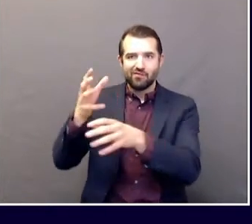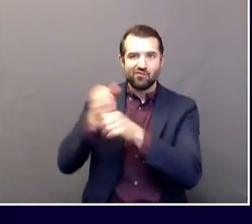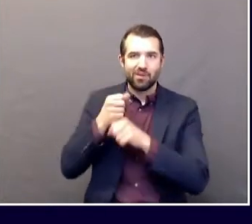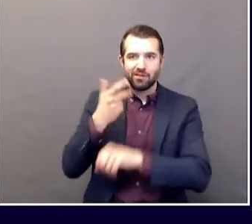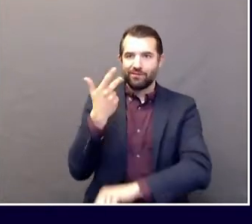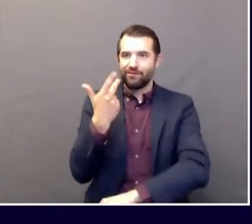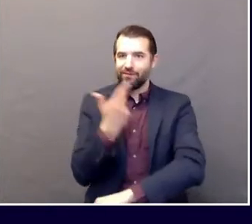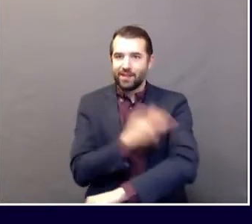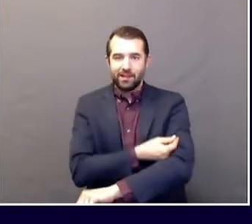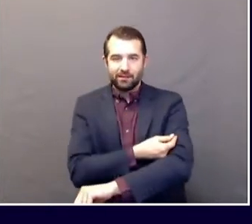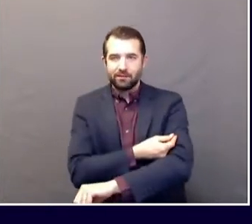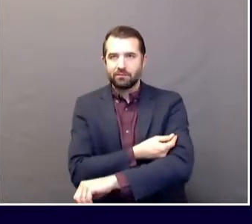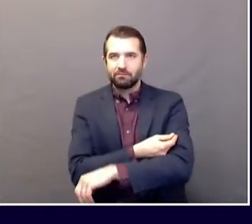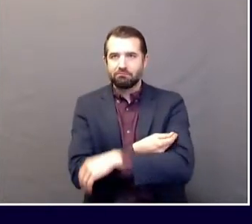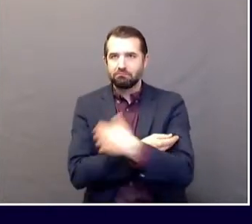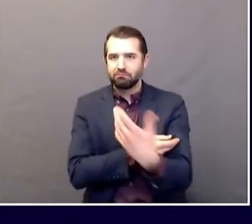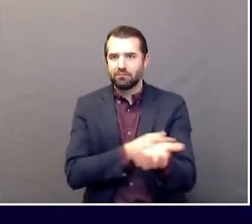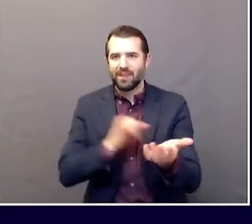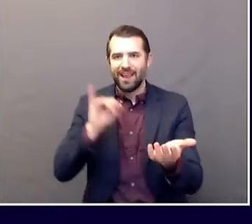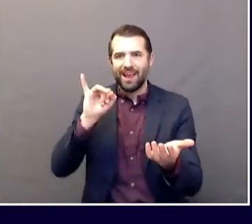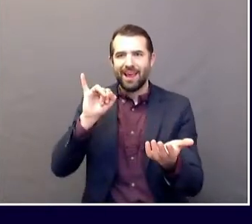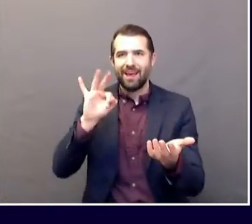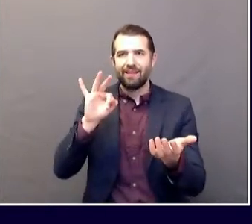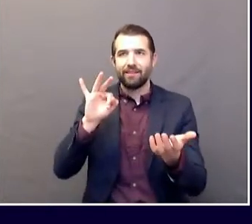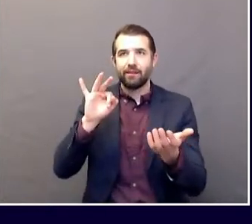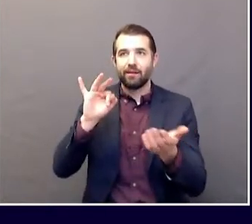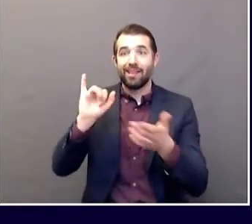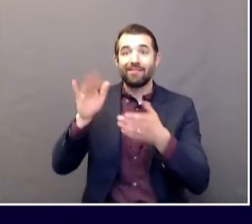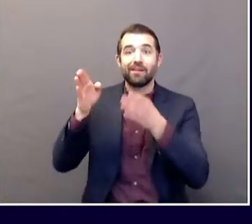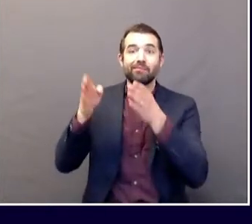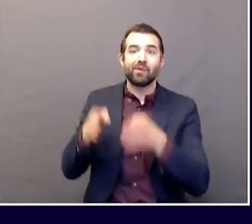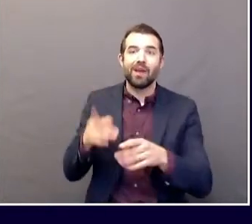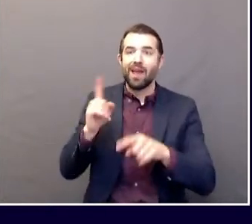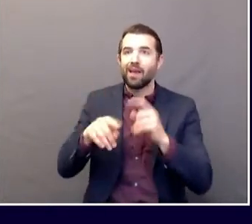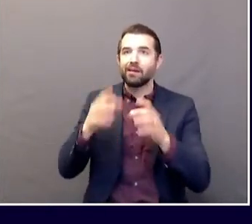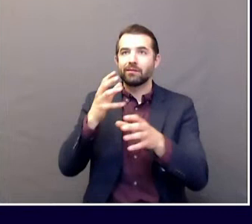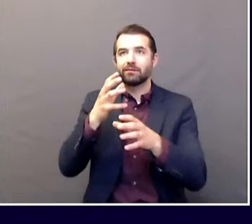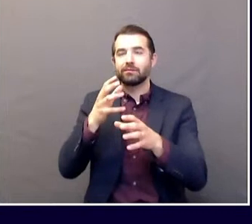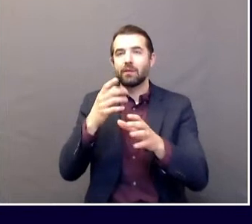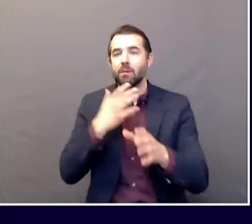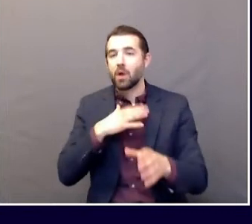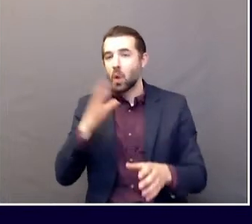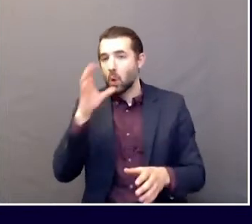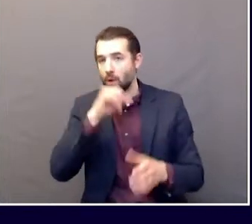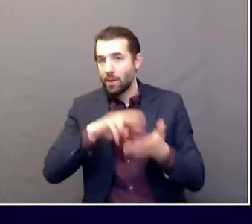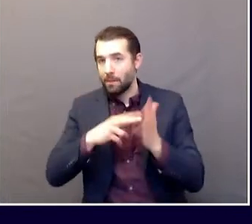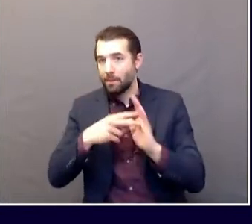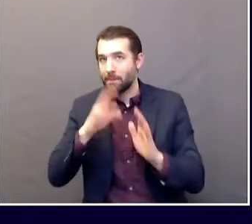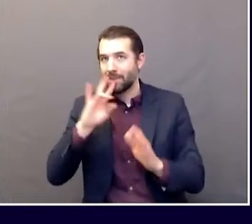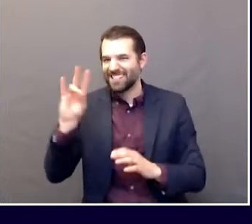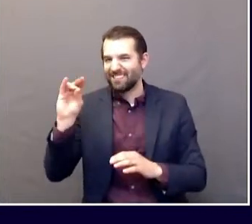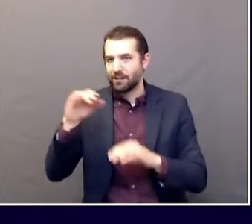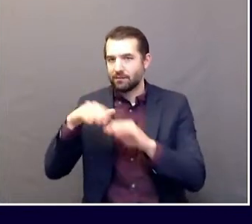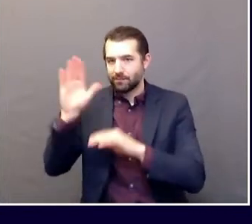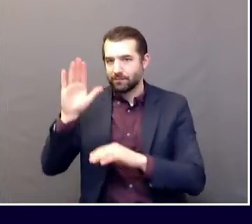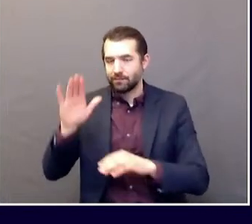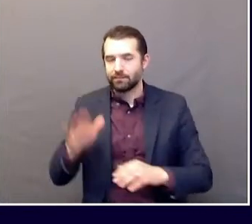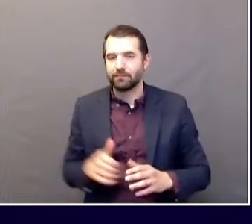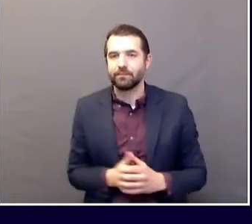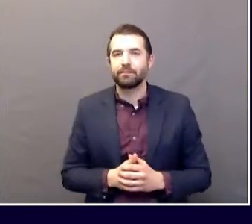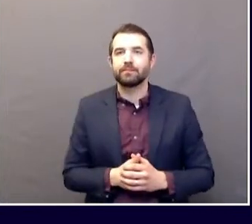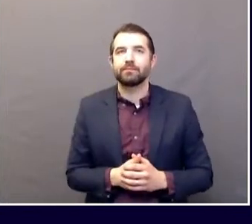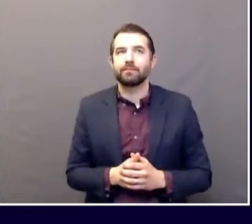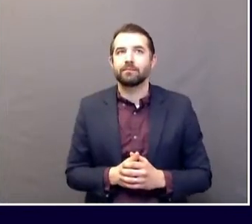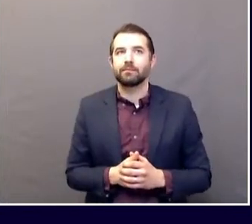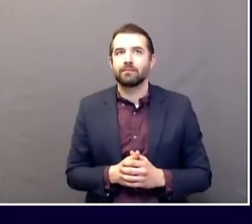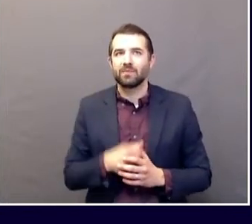but if someone still can't get an appointment, just, what are they supposed to do? What advice would you give them? And Robbie, you use the age